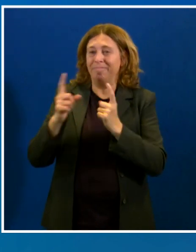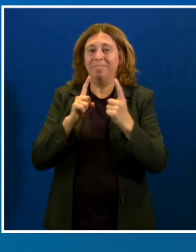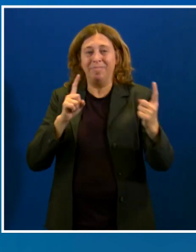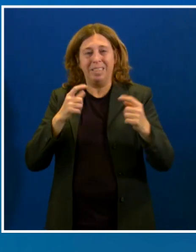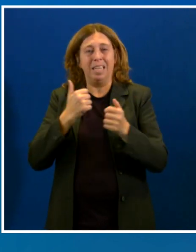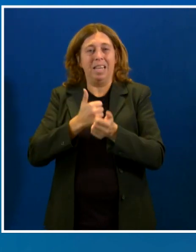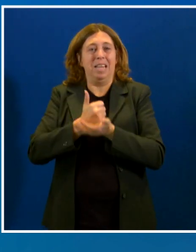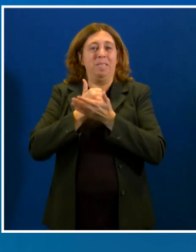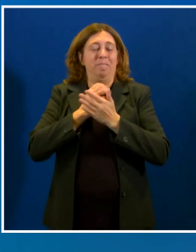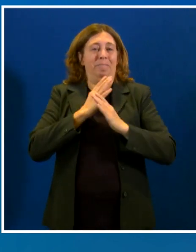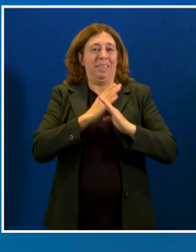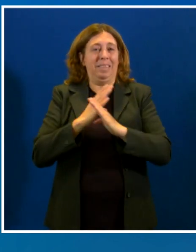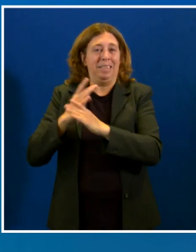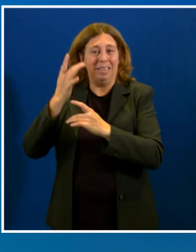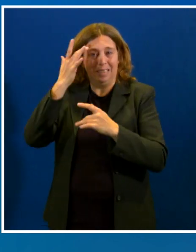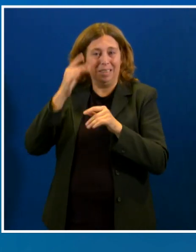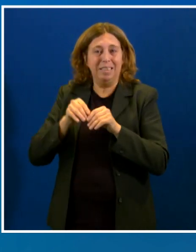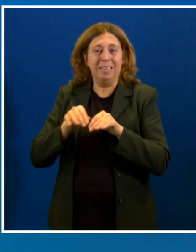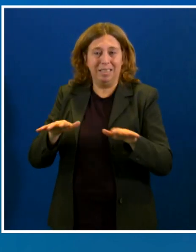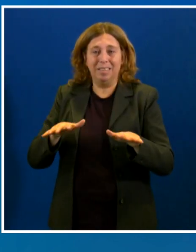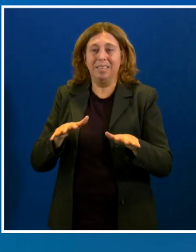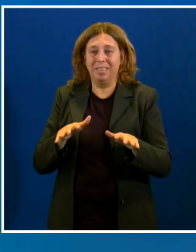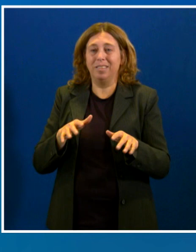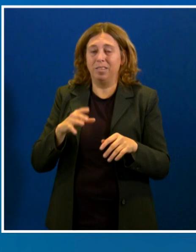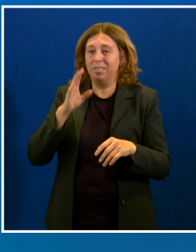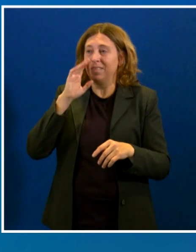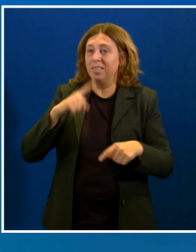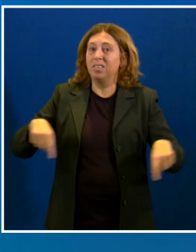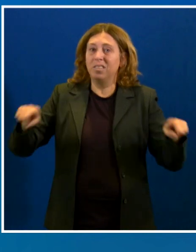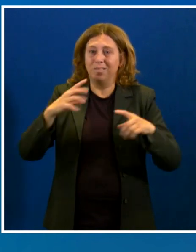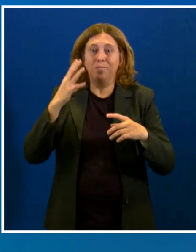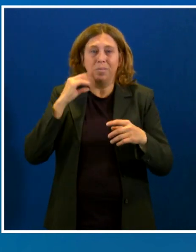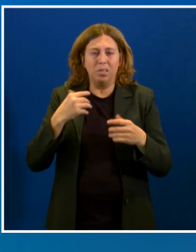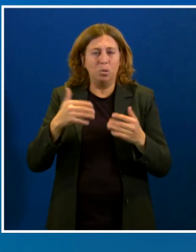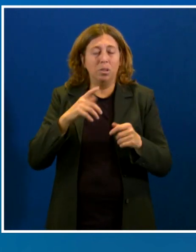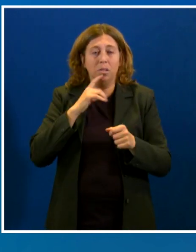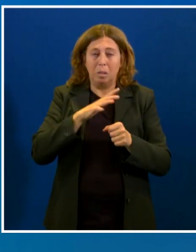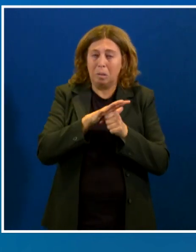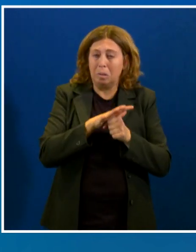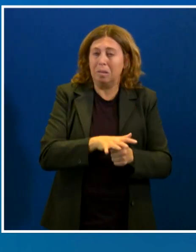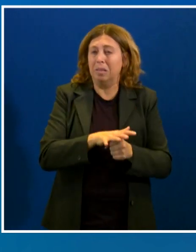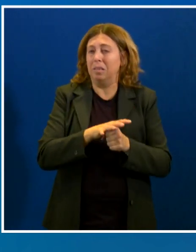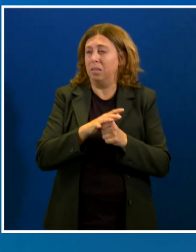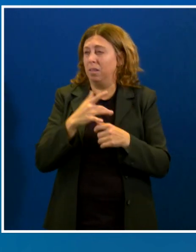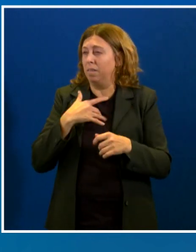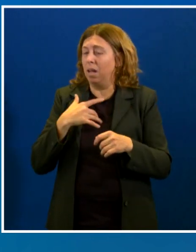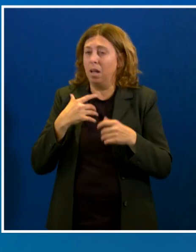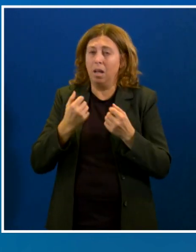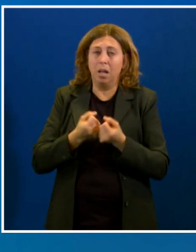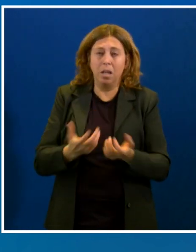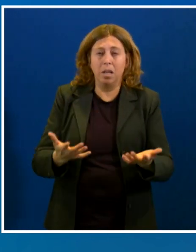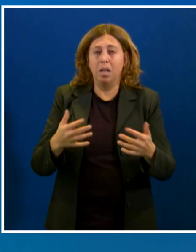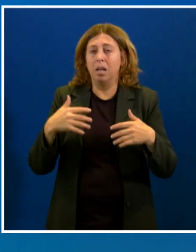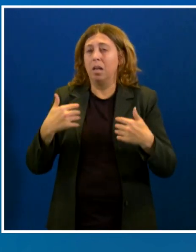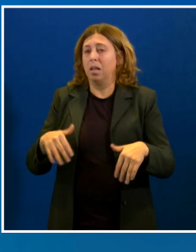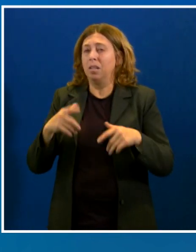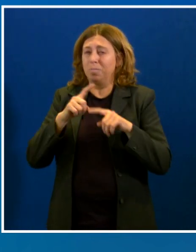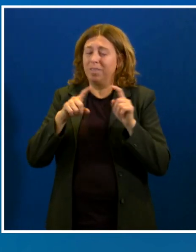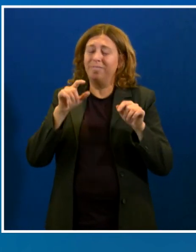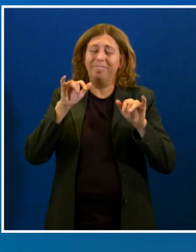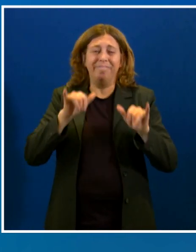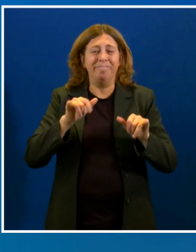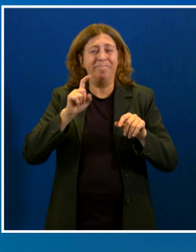this shared journey is stressful and very tiring, but please don't stop doing all the right things for our